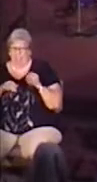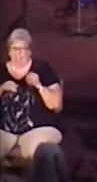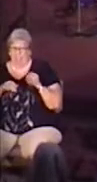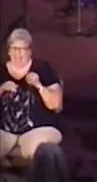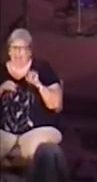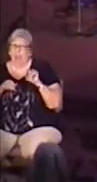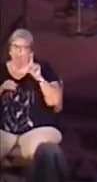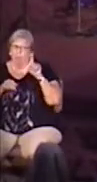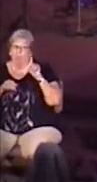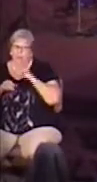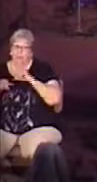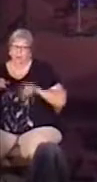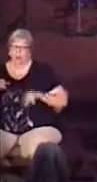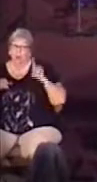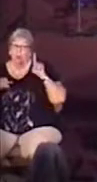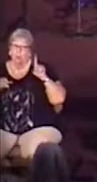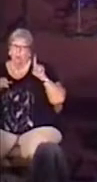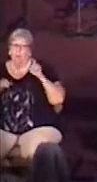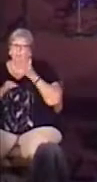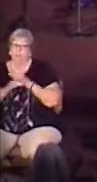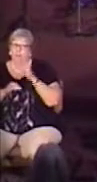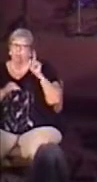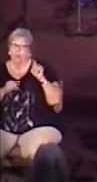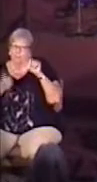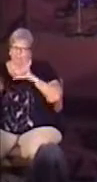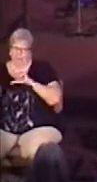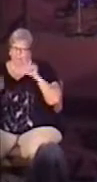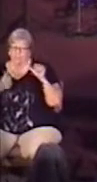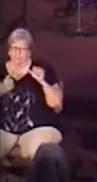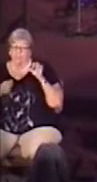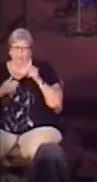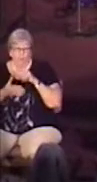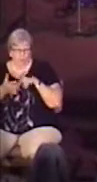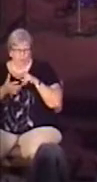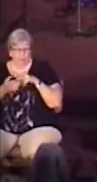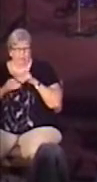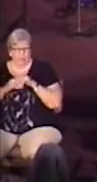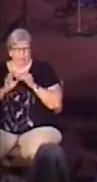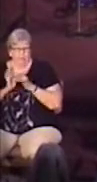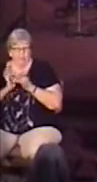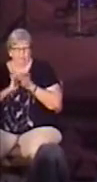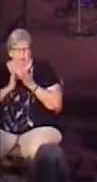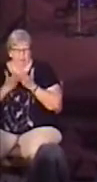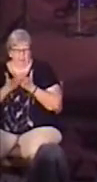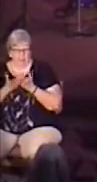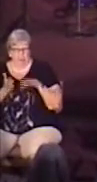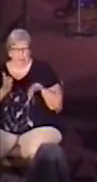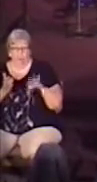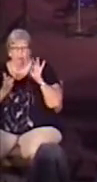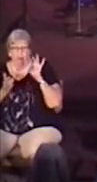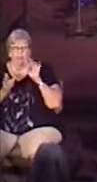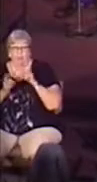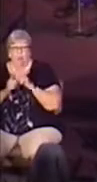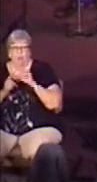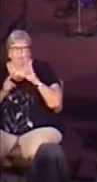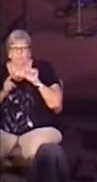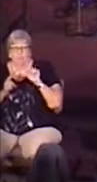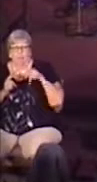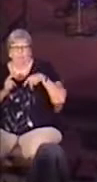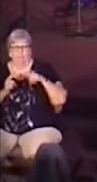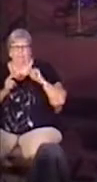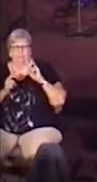Lord, one faith, one baptism. If you read in the Bible, you'll find this word baptizo in the Greek. It means